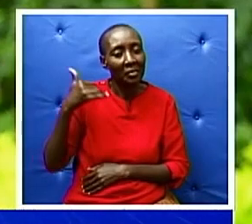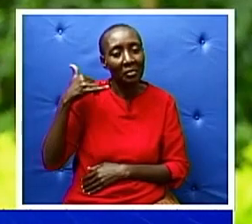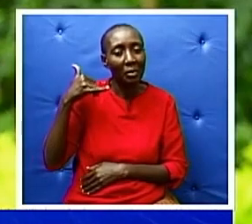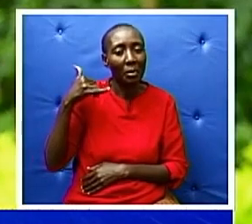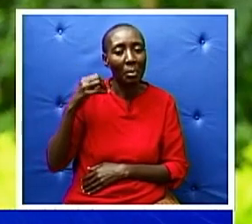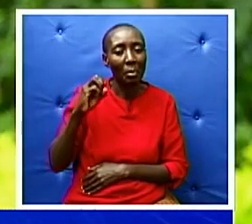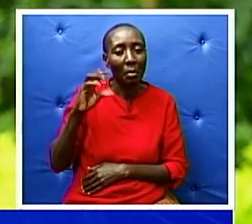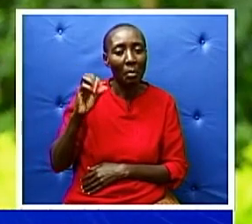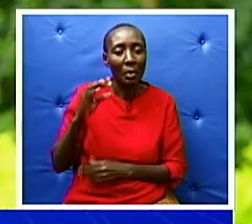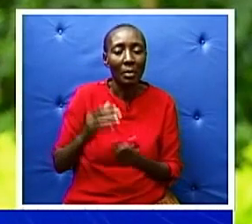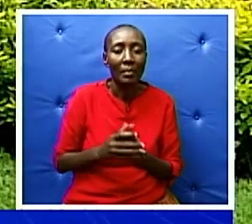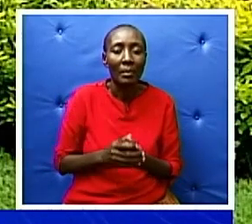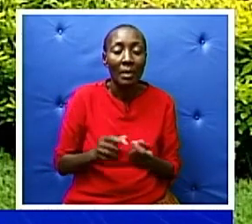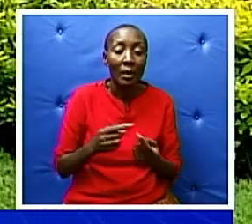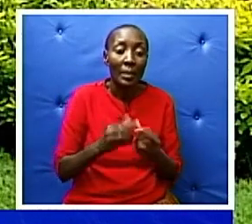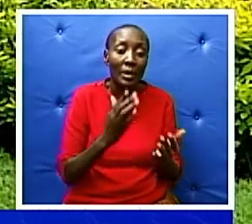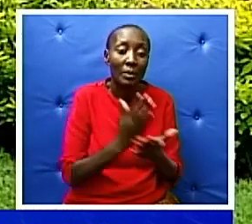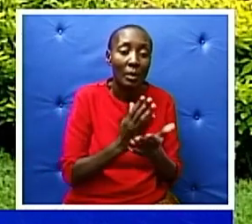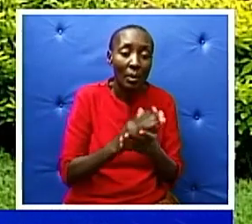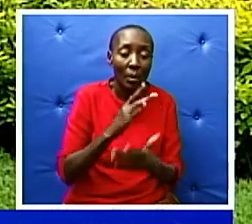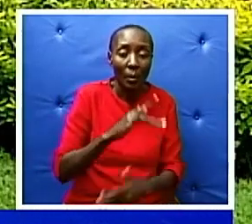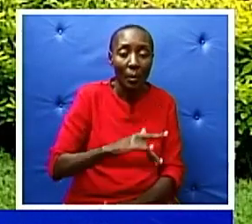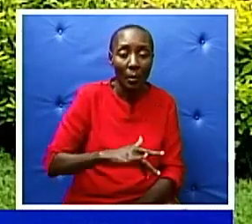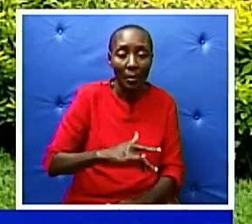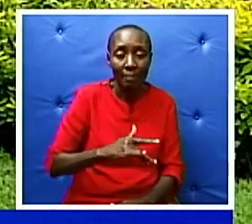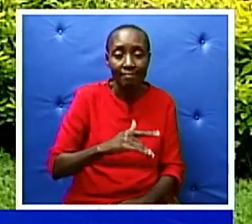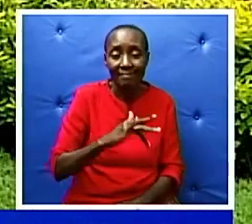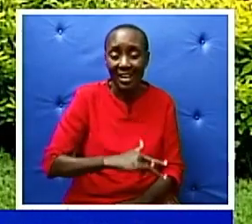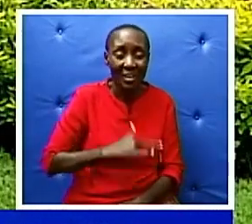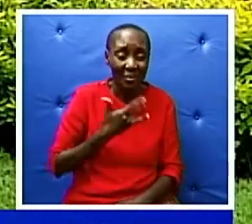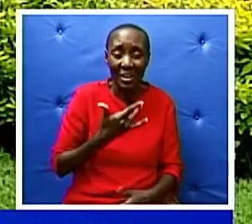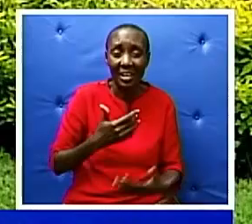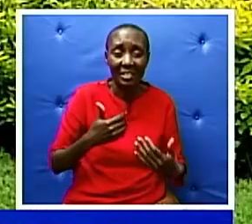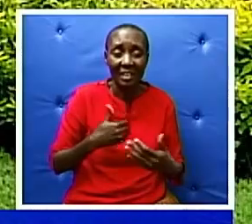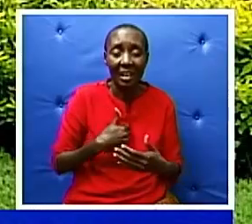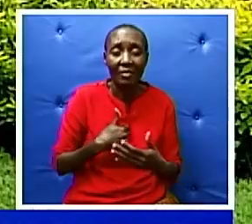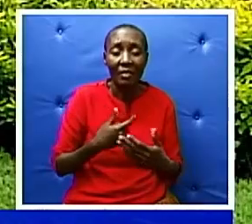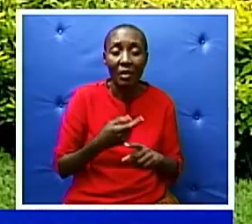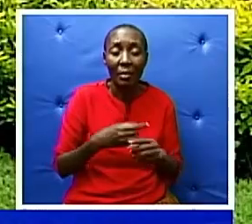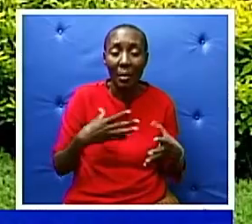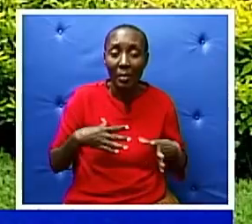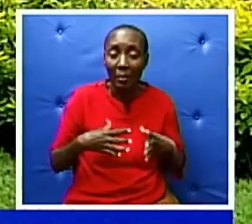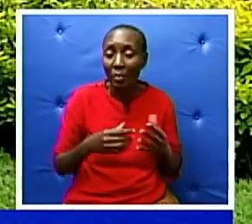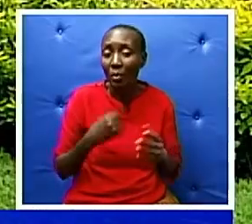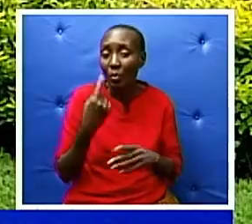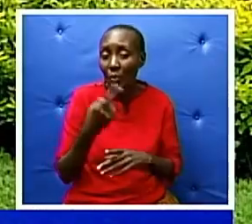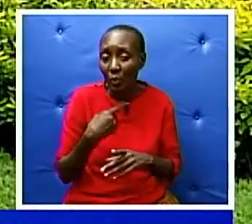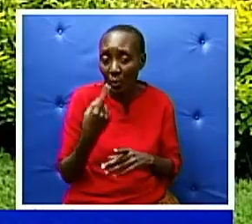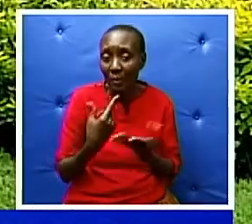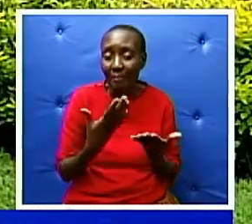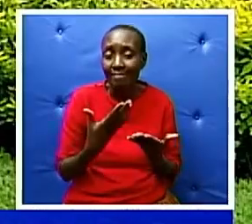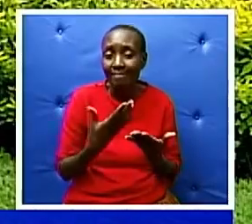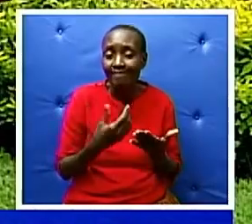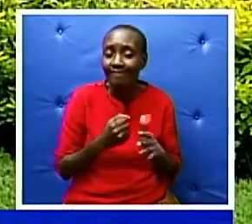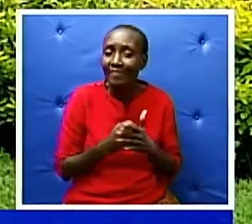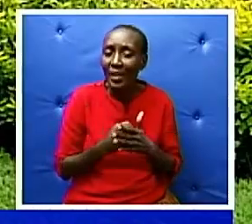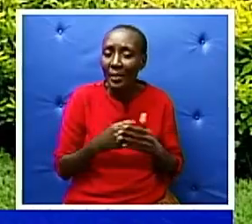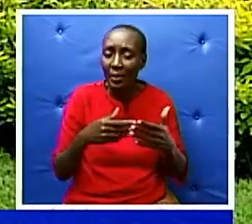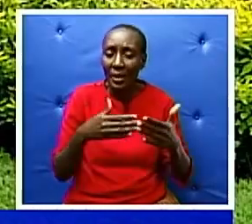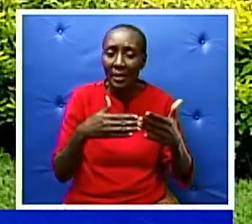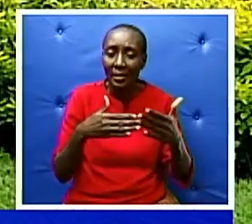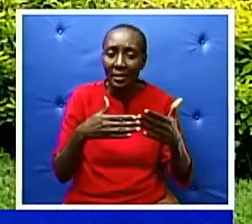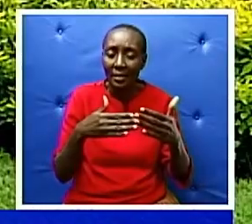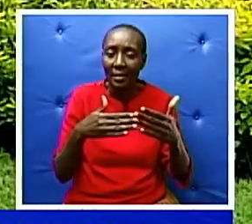it has brought some emotions. Mm-hmm. With the people we've been quote-unquote fighting in the BBI process in the political